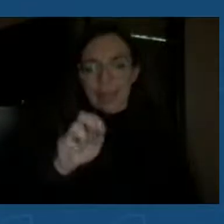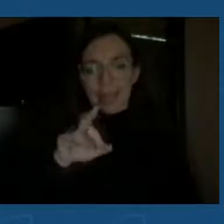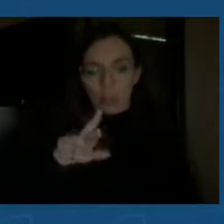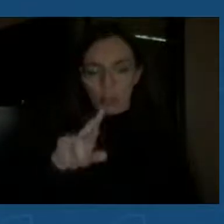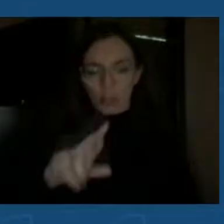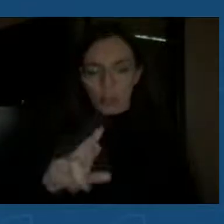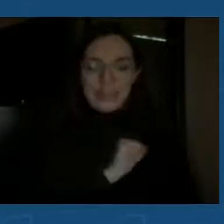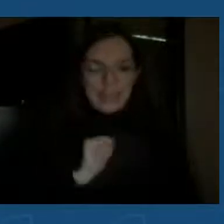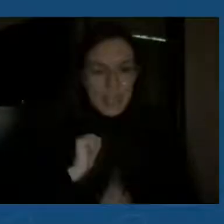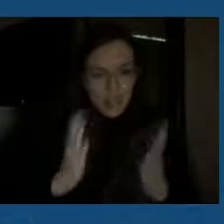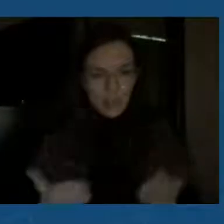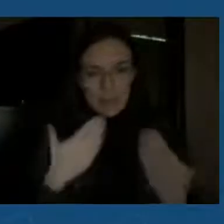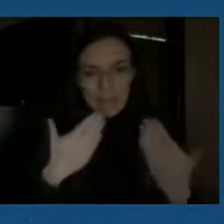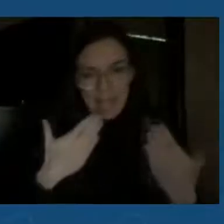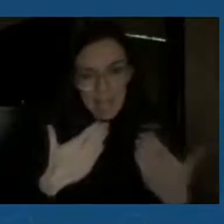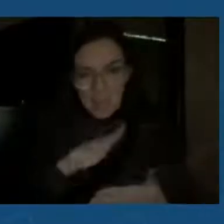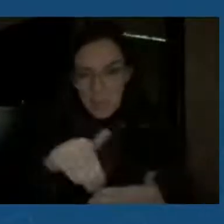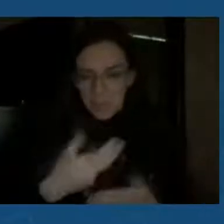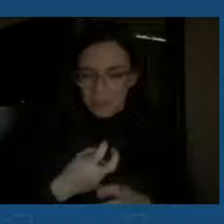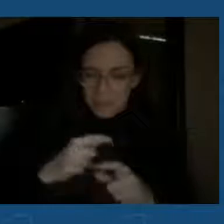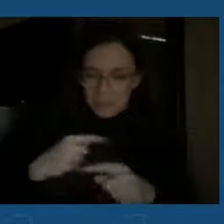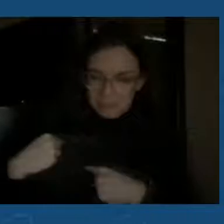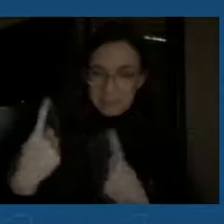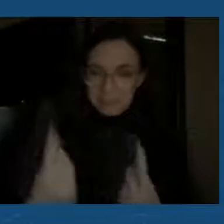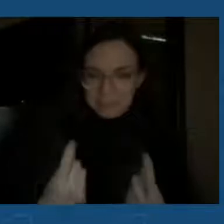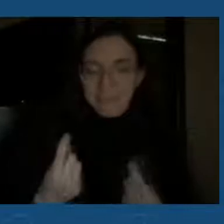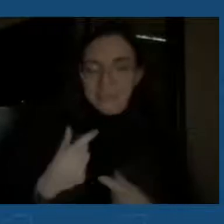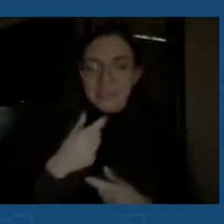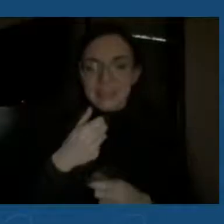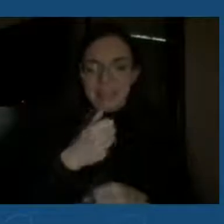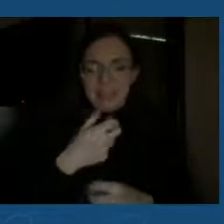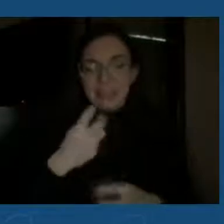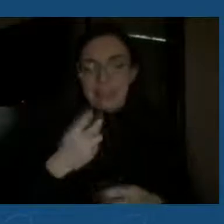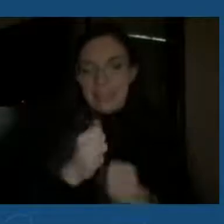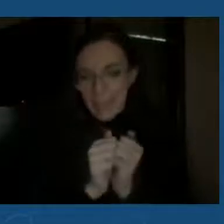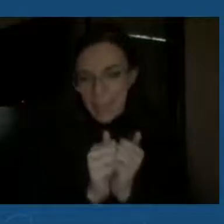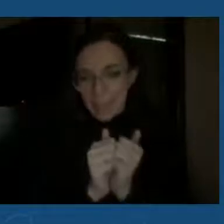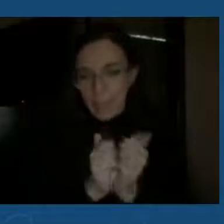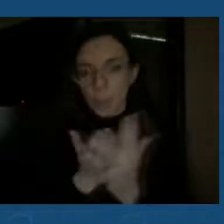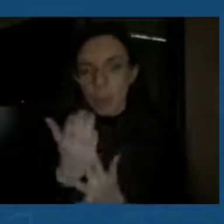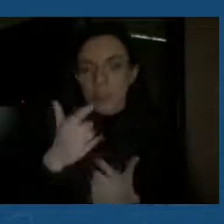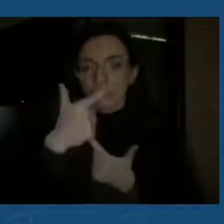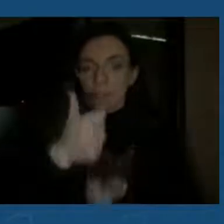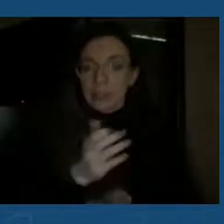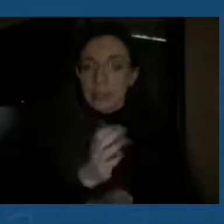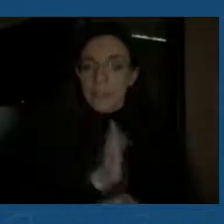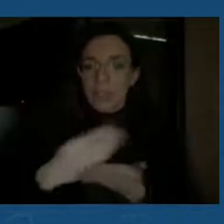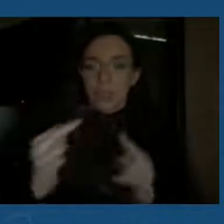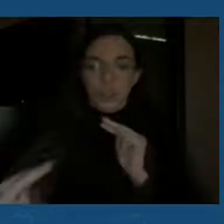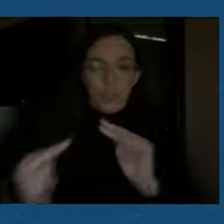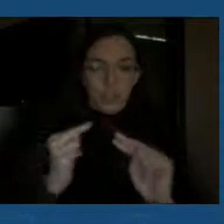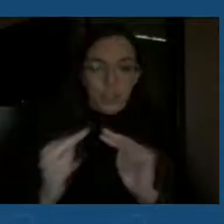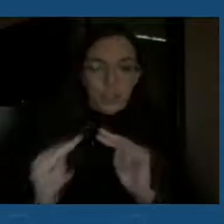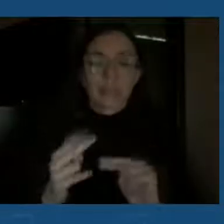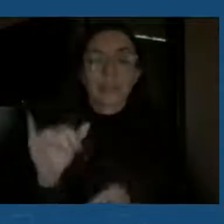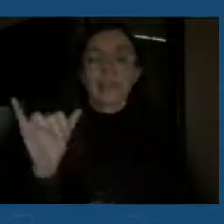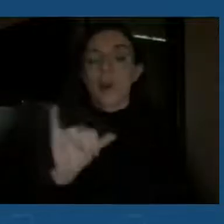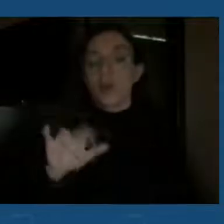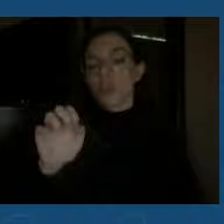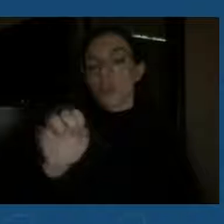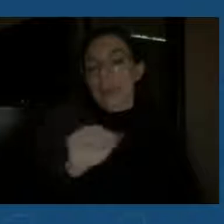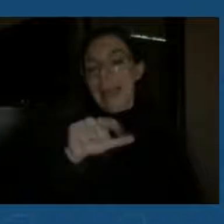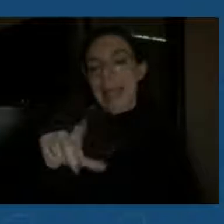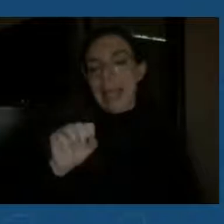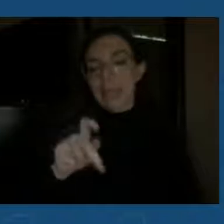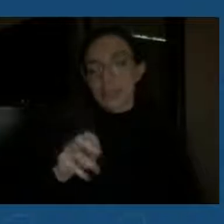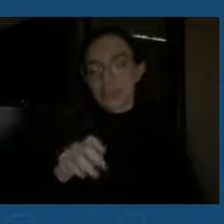some interesting budget negotiations, but I also do want to make sure that we acknowledge, I know Al Sturpey is here, as a state